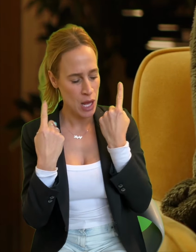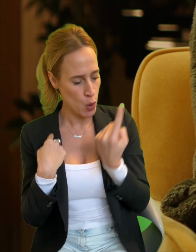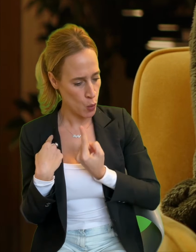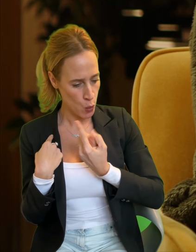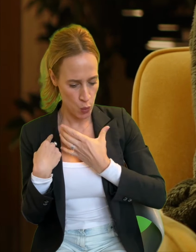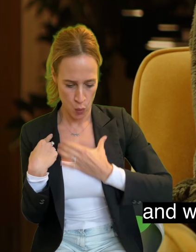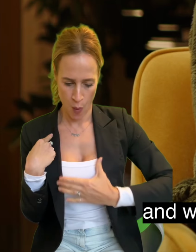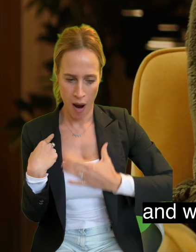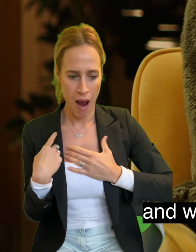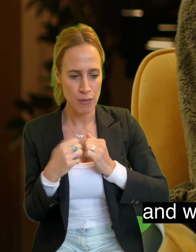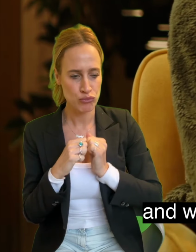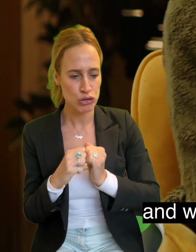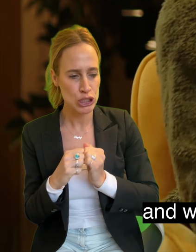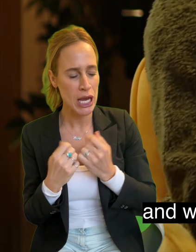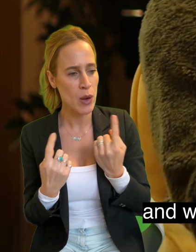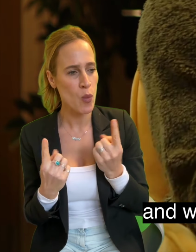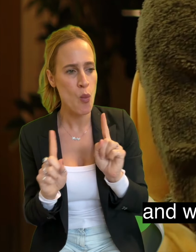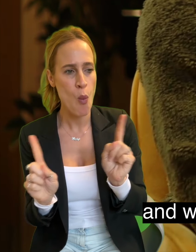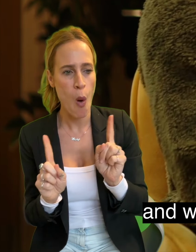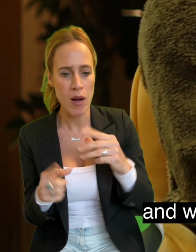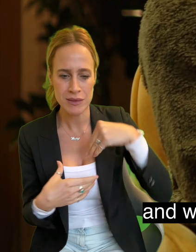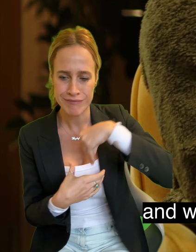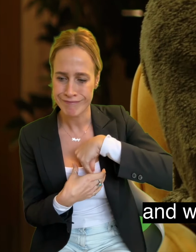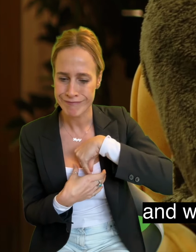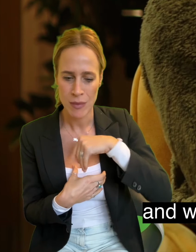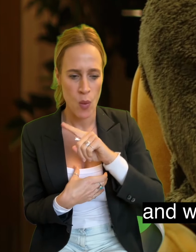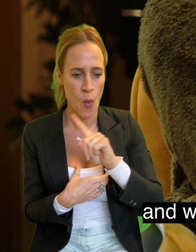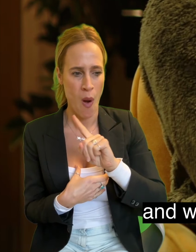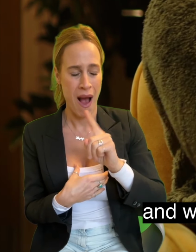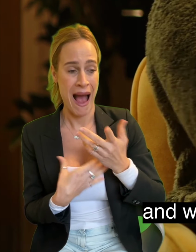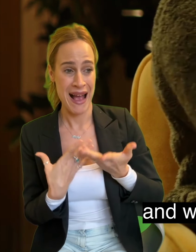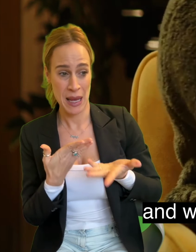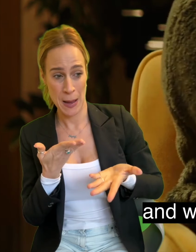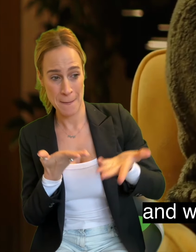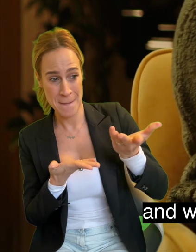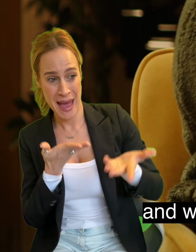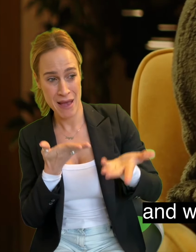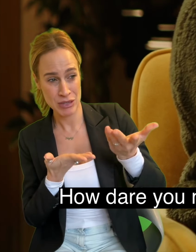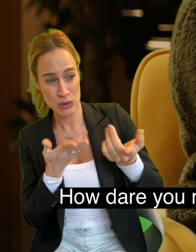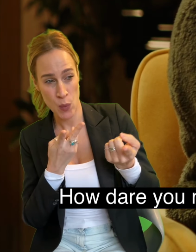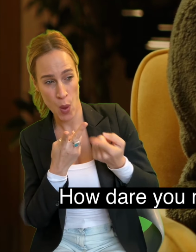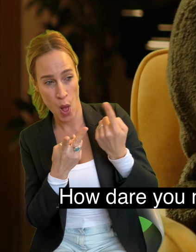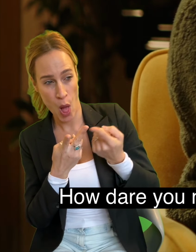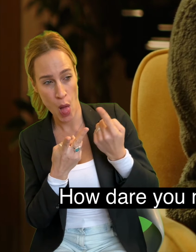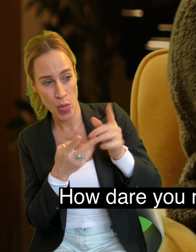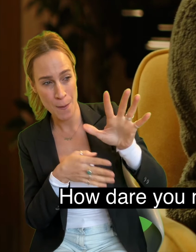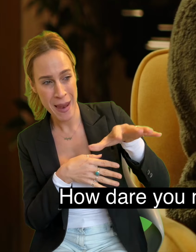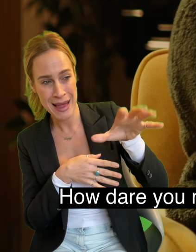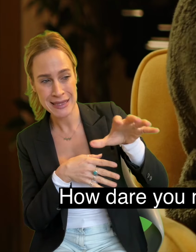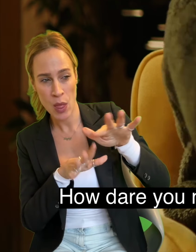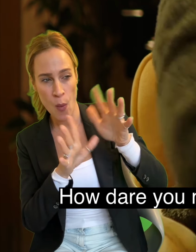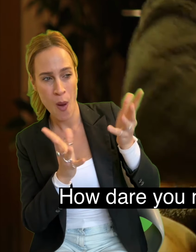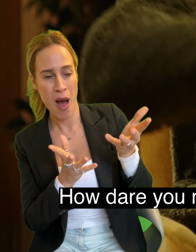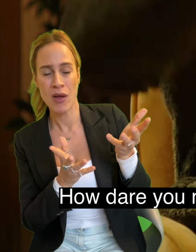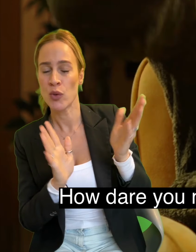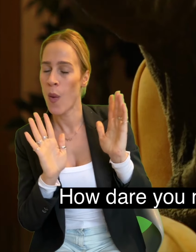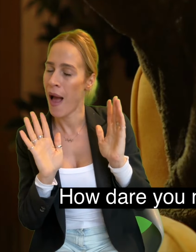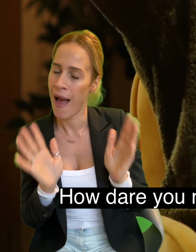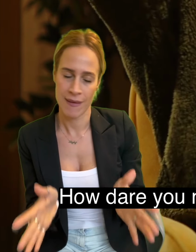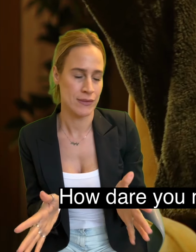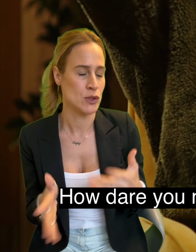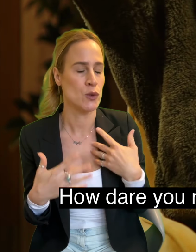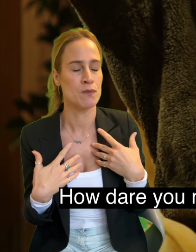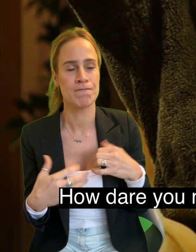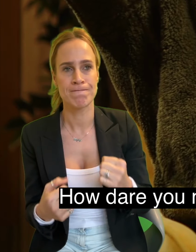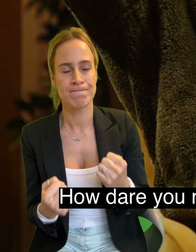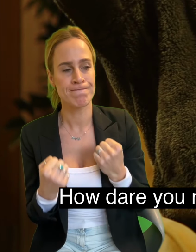are, and in comparison to what other people are going through, how dare you not go, I need to seize today,